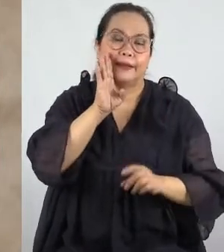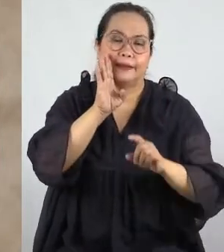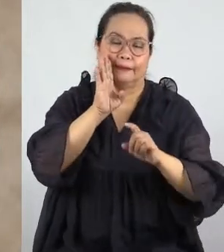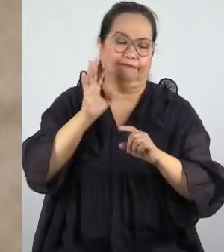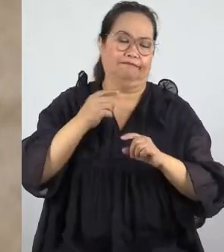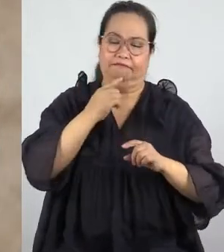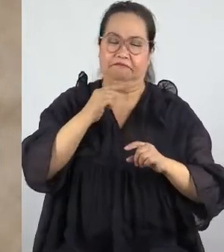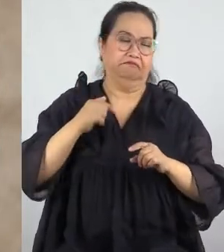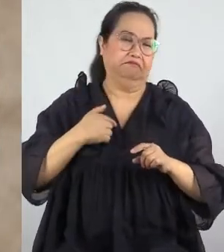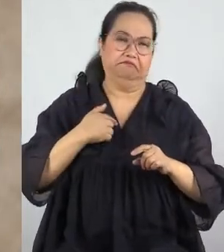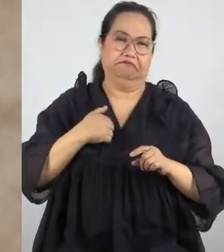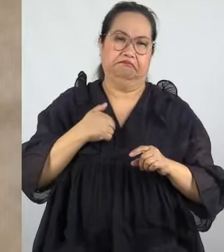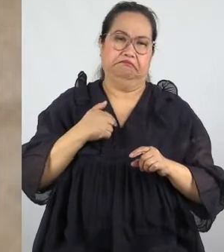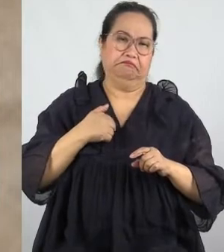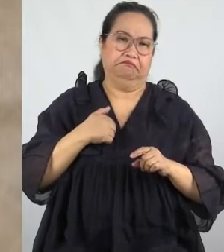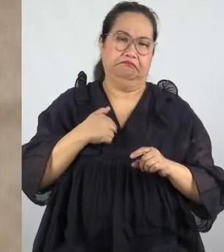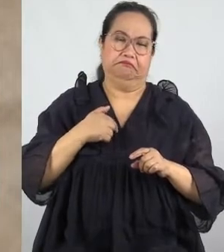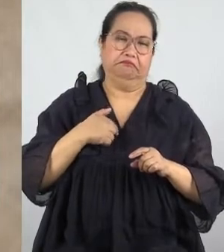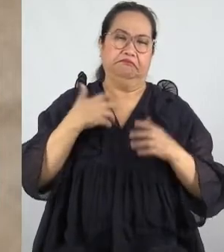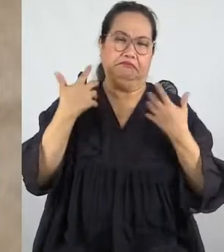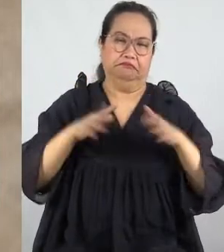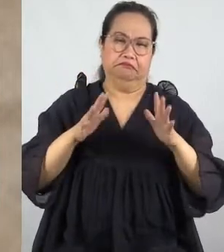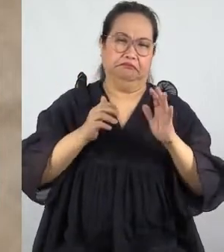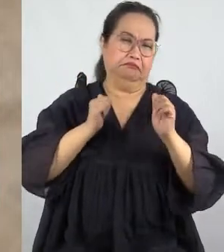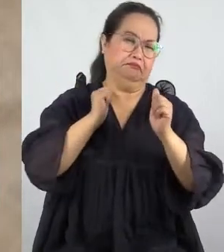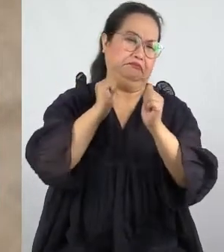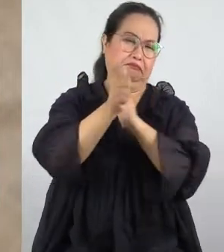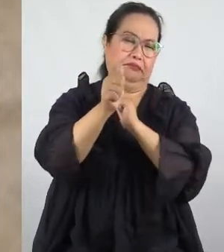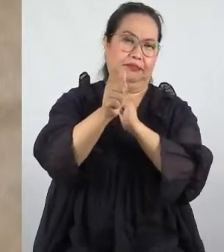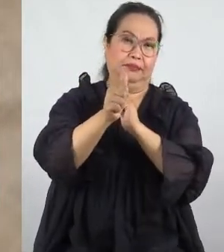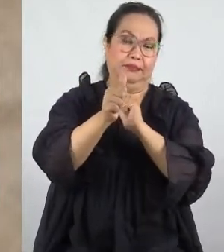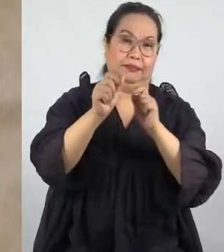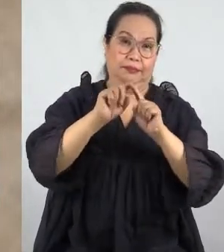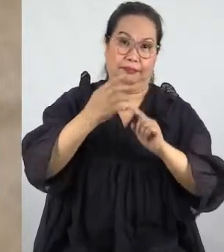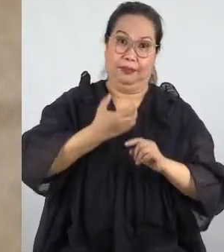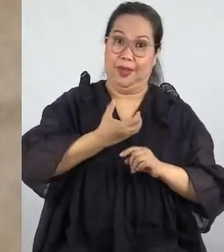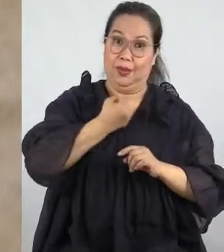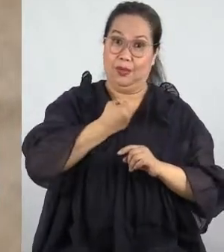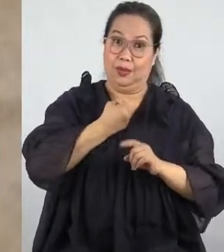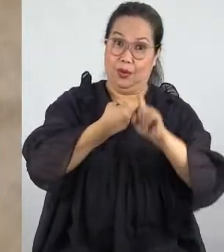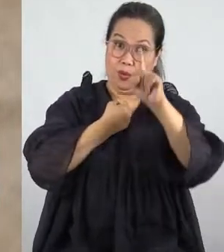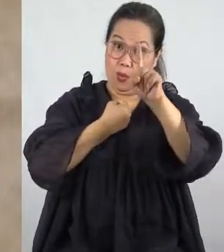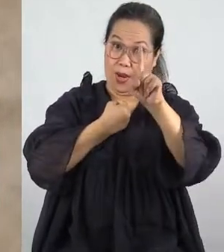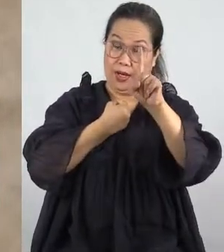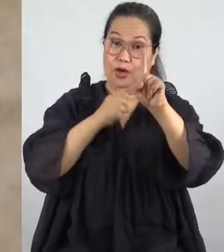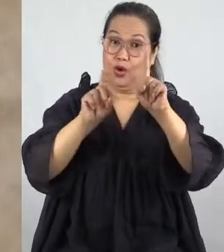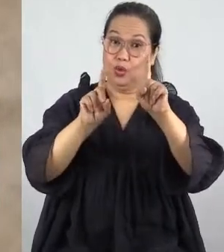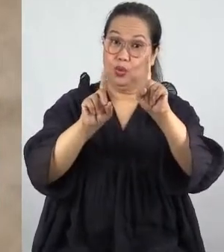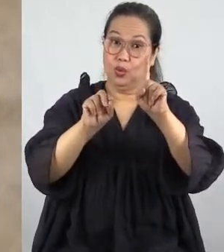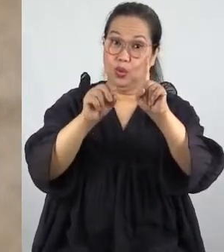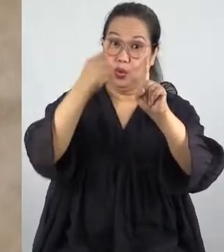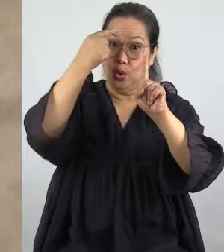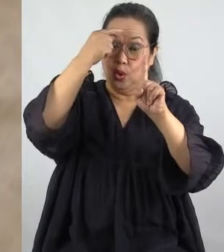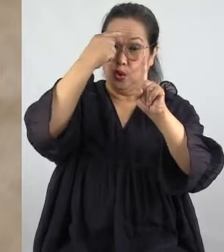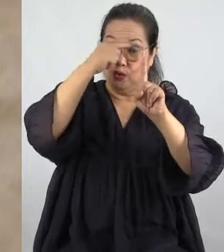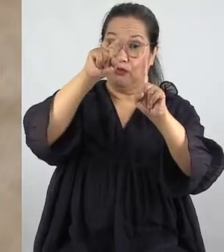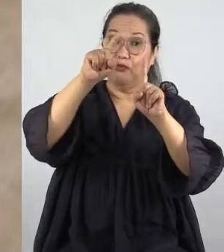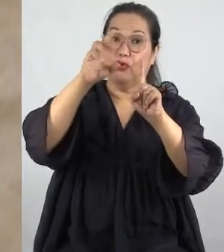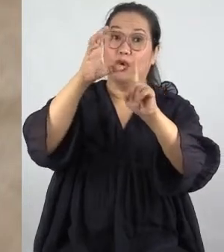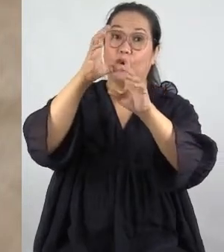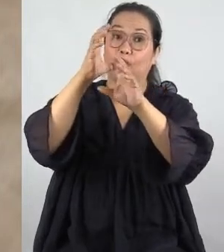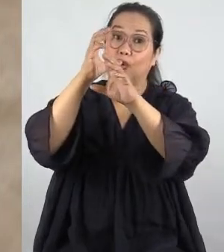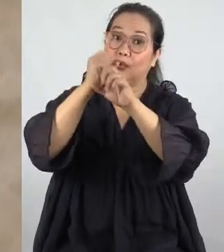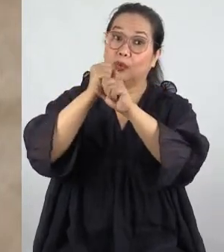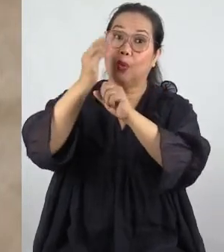not consider that I have made it my own, but one thing I do, forgetting